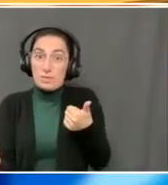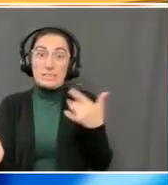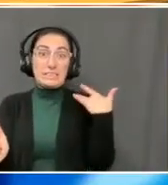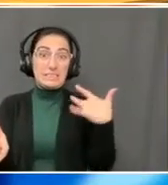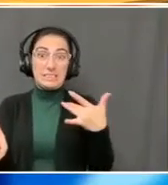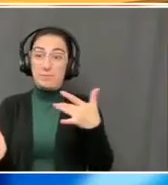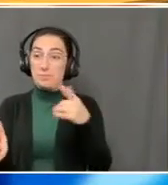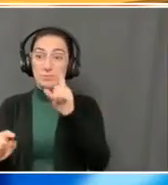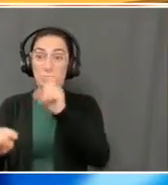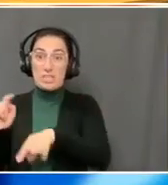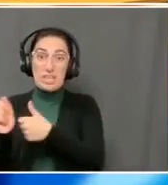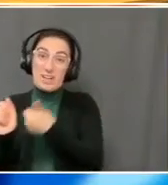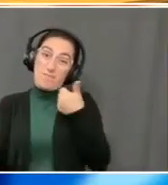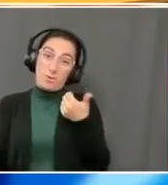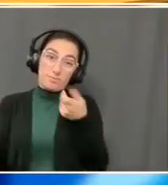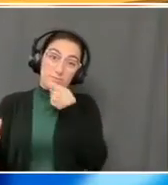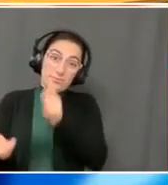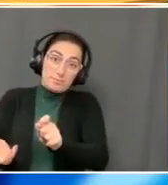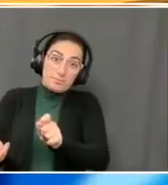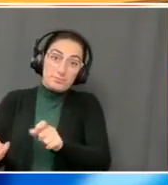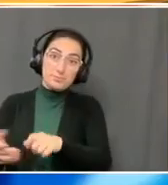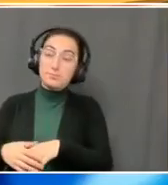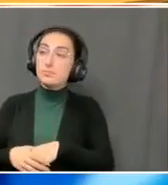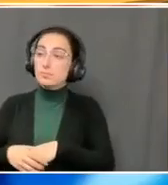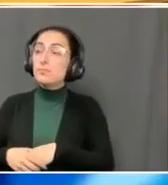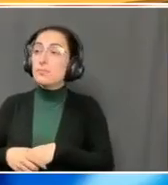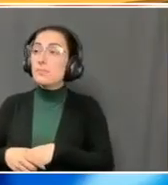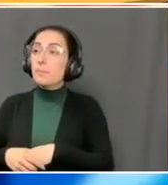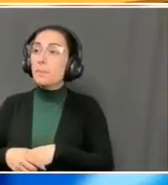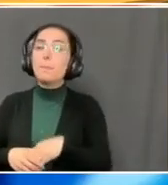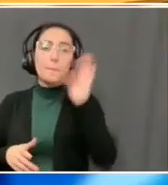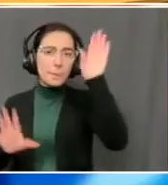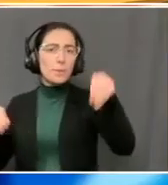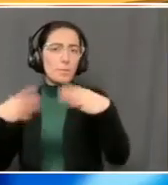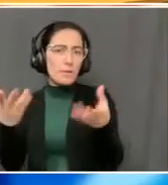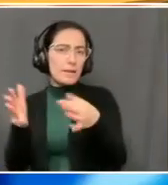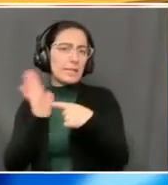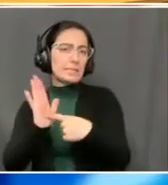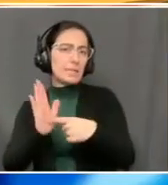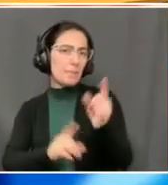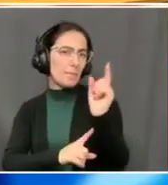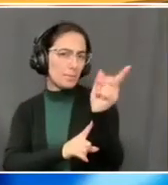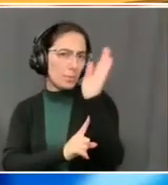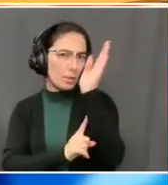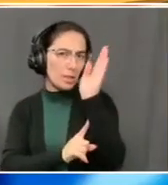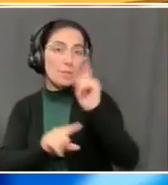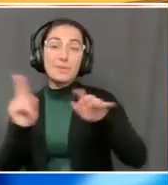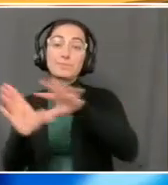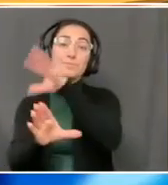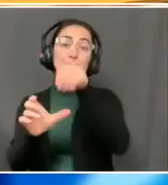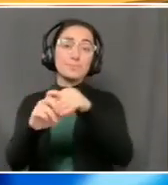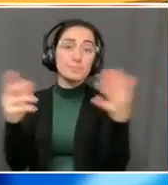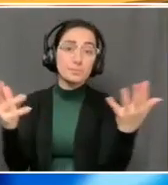avoided. And I'll provide some examples of that in a moment, but it includes things like